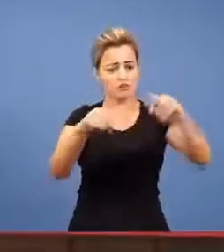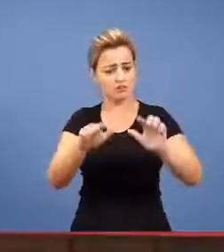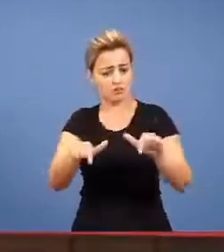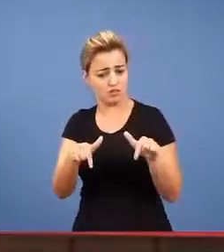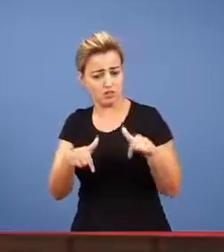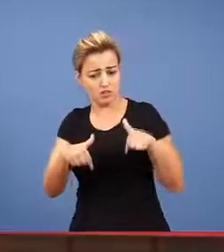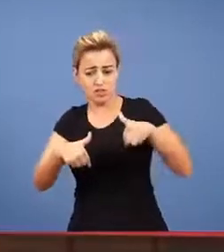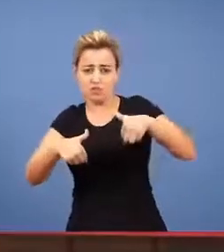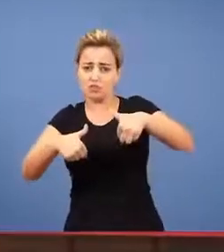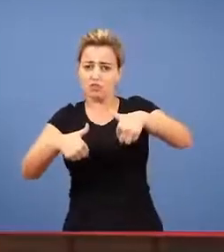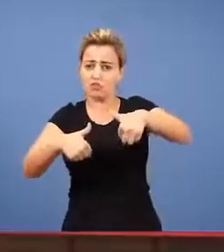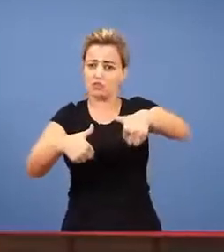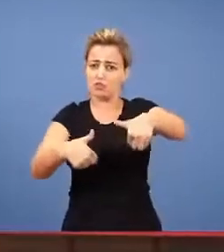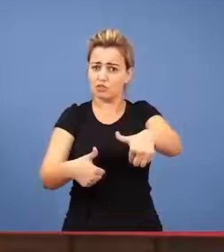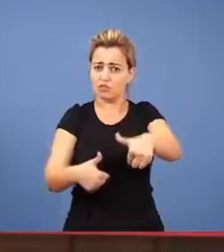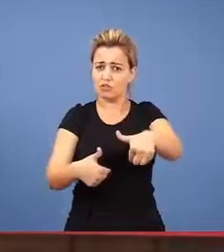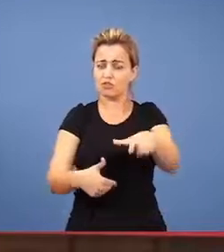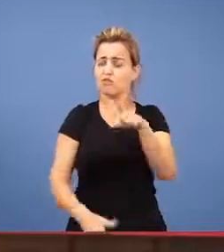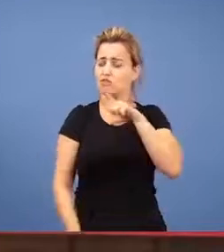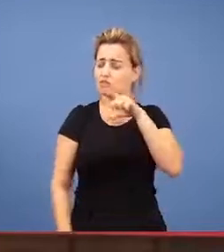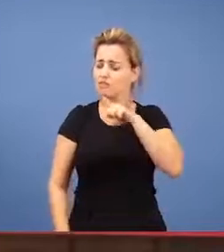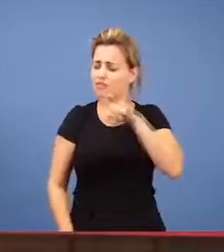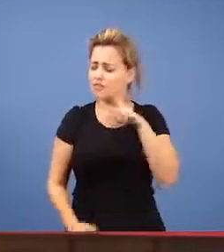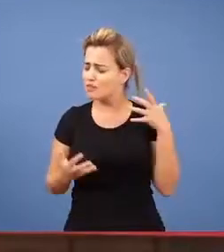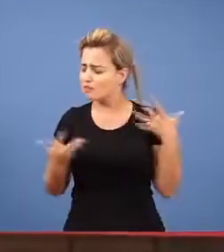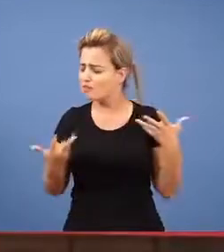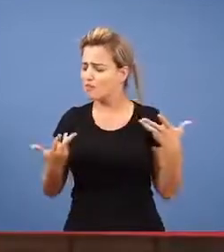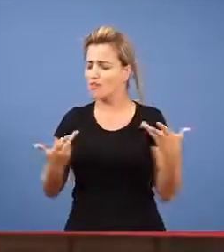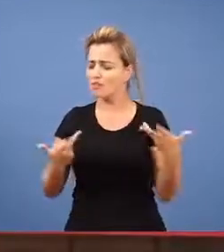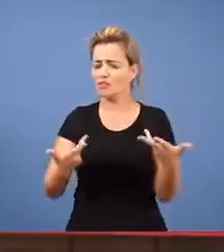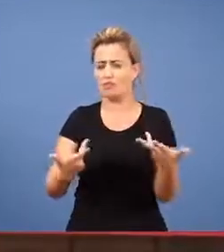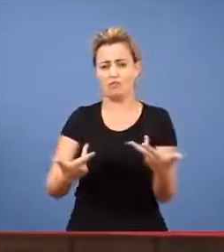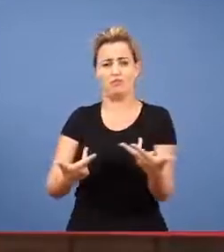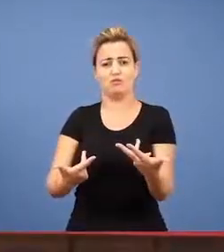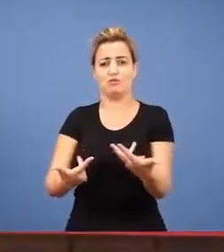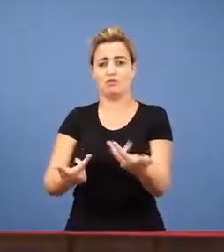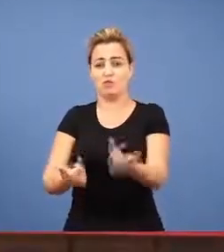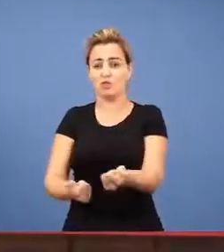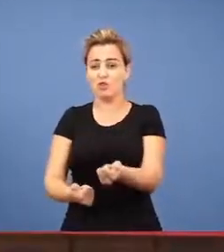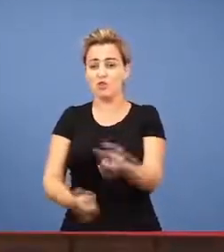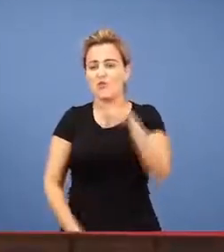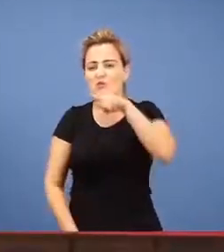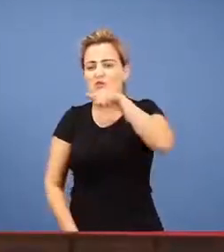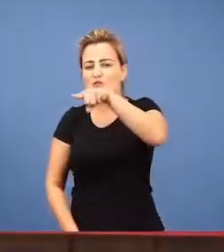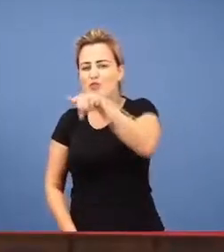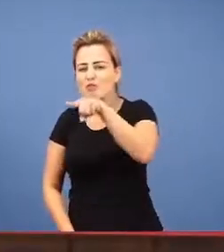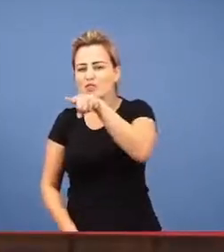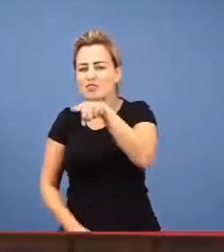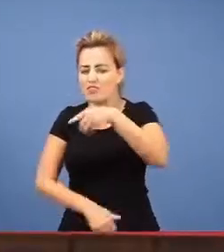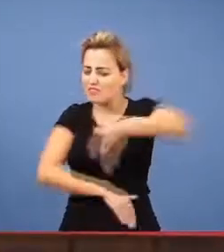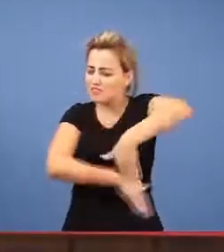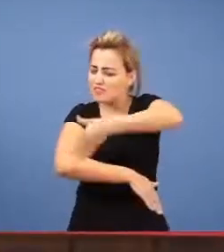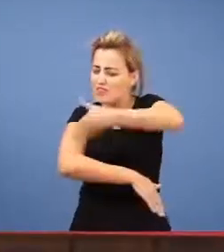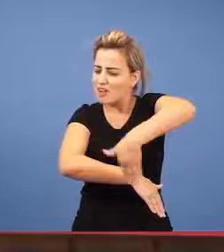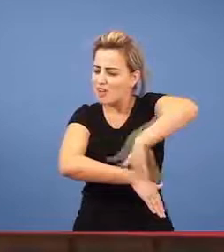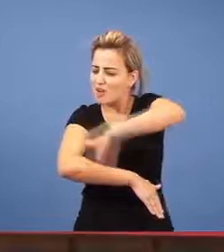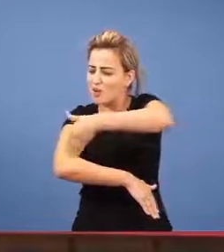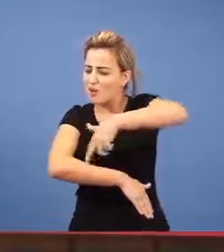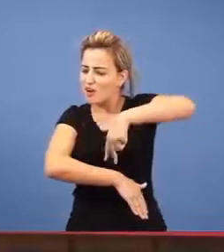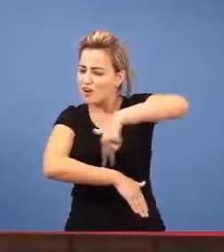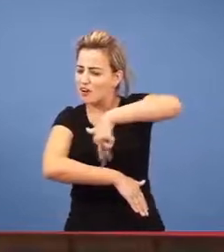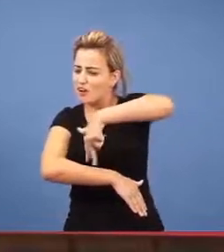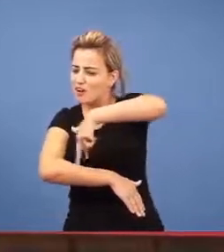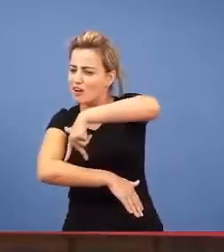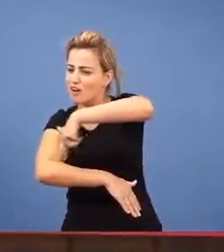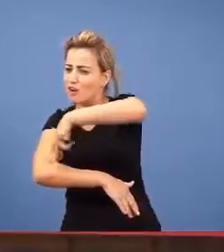apparition of angels. Amen, my brethren. Is there something more amazing than for you to be on the middle of